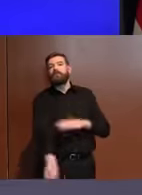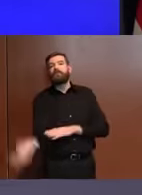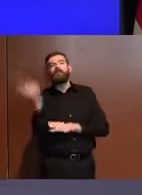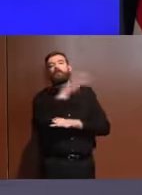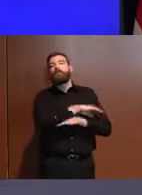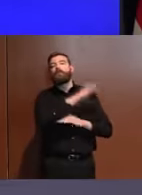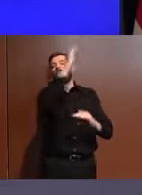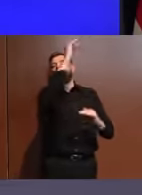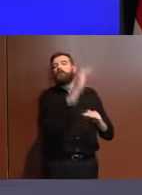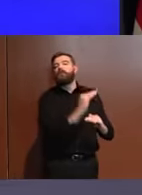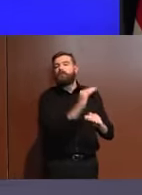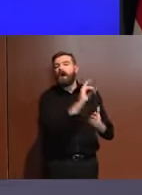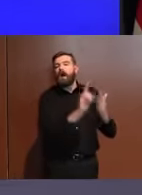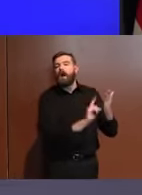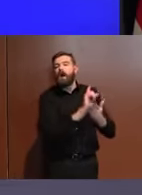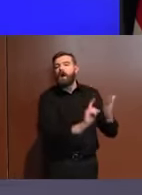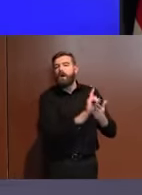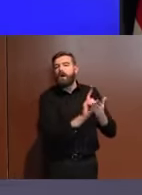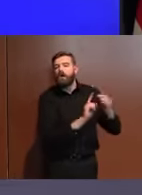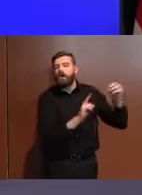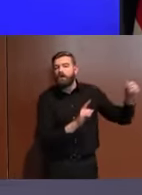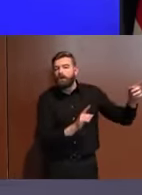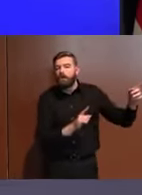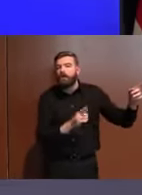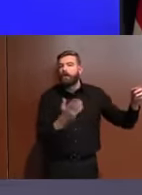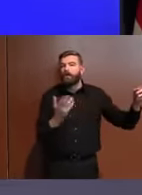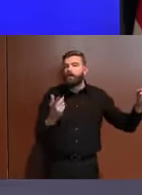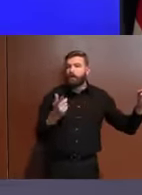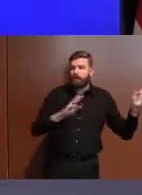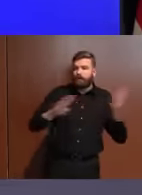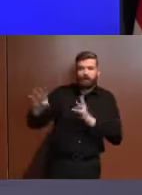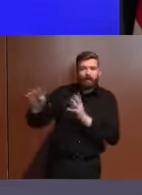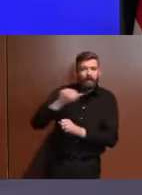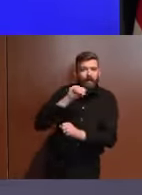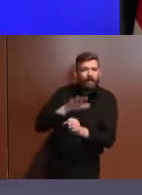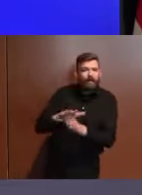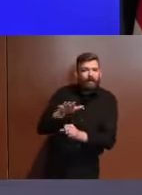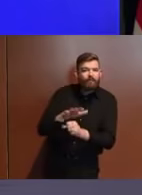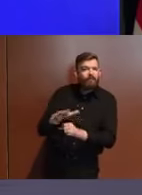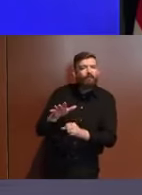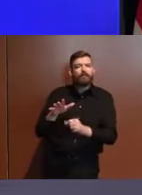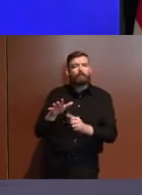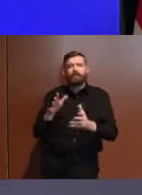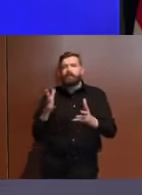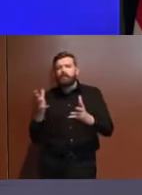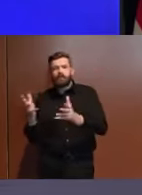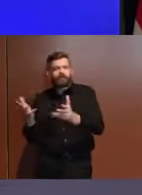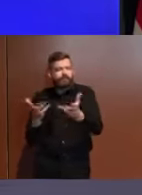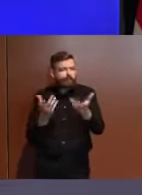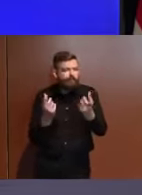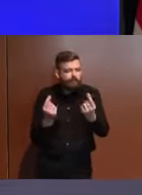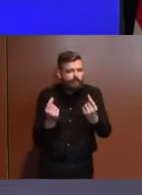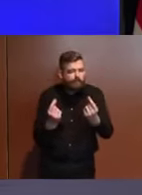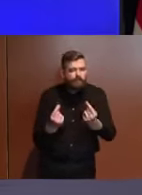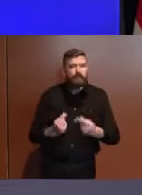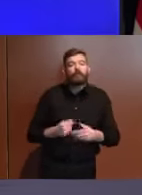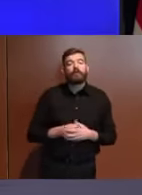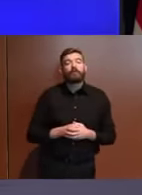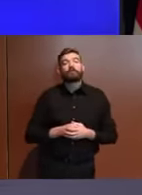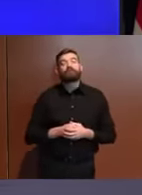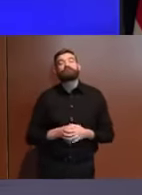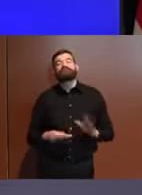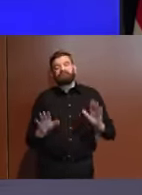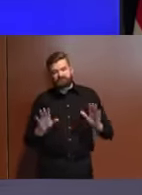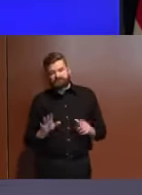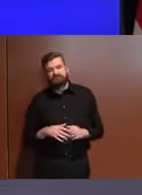lab capacity? Let me jump in, Elise, if I can, on a couple of these, and then pitch them to my colleagues to